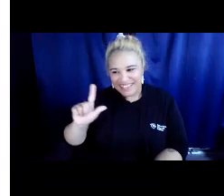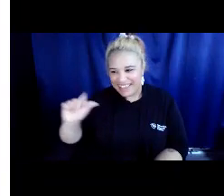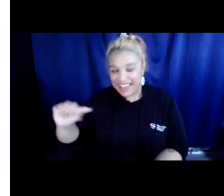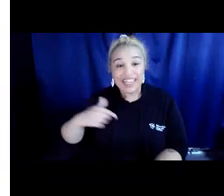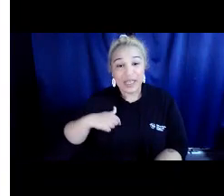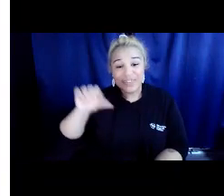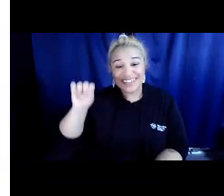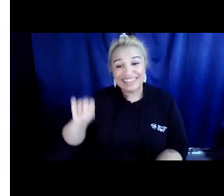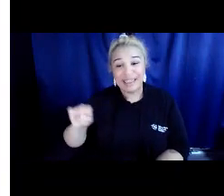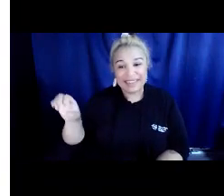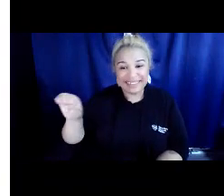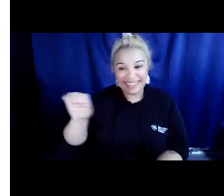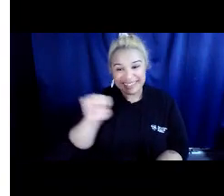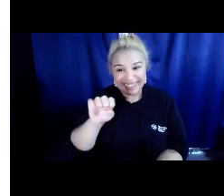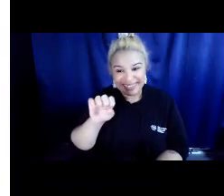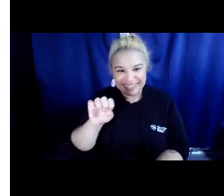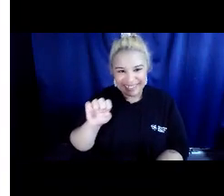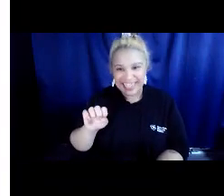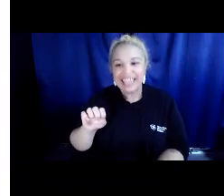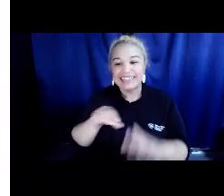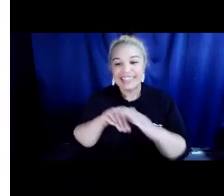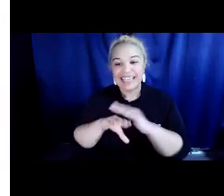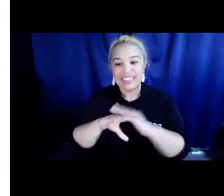is all about sensory inclusion.